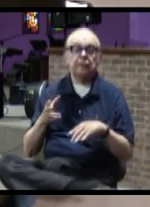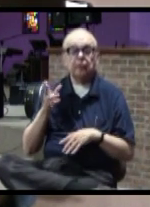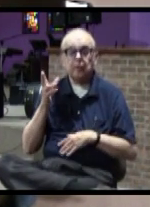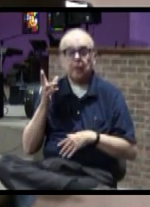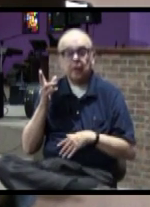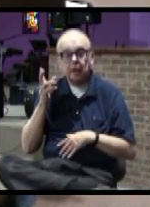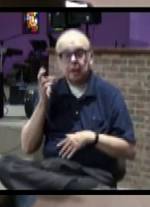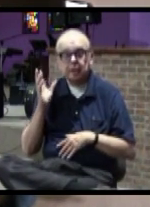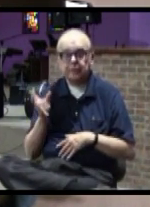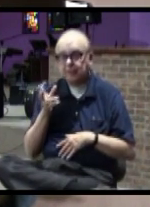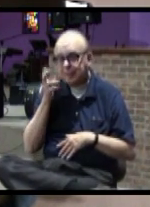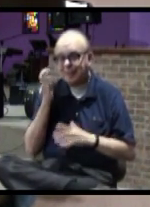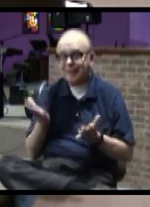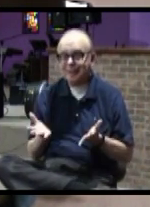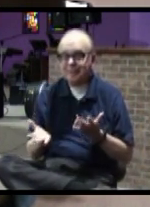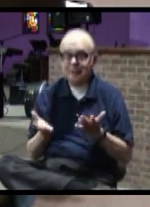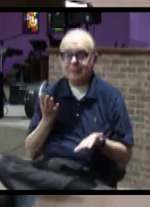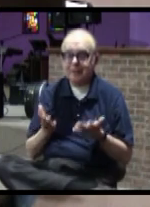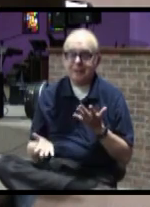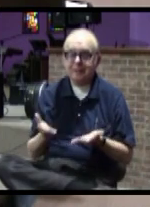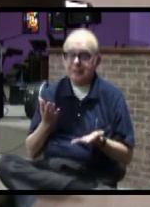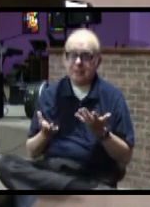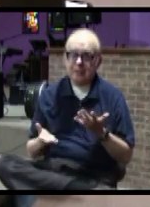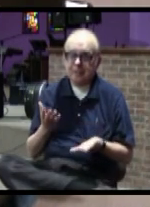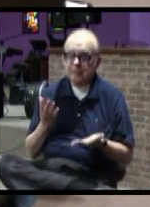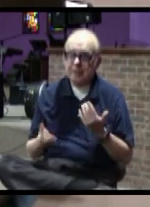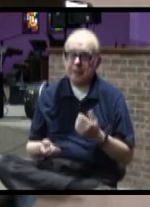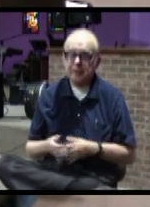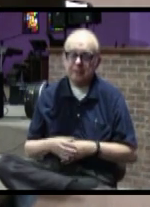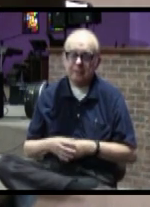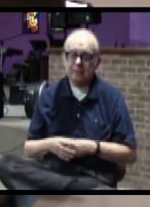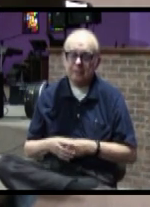You can become a great listener, and